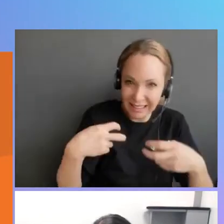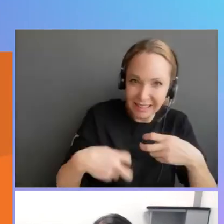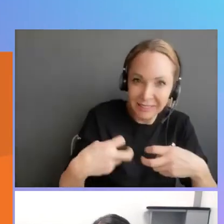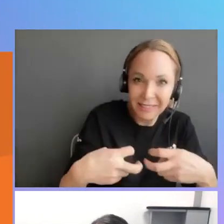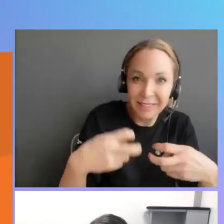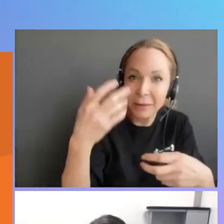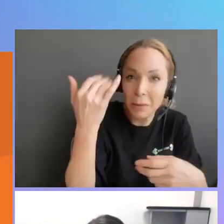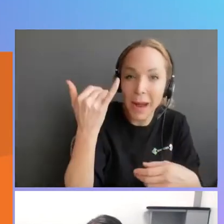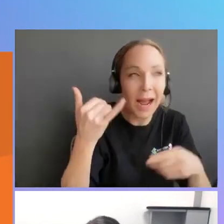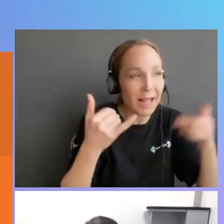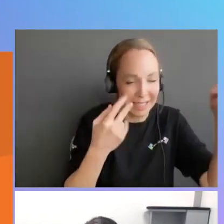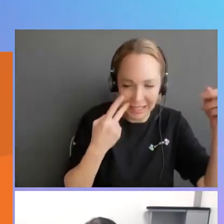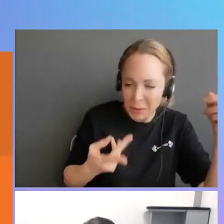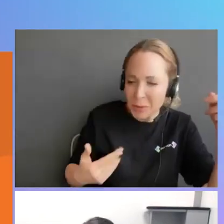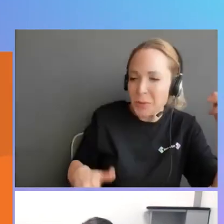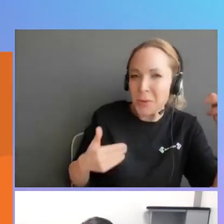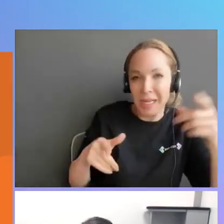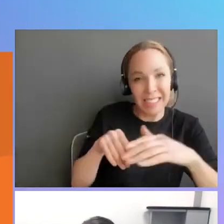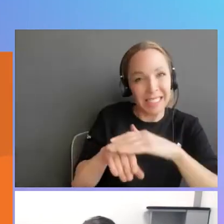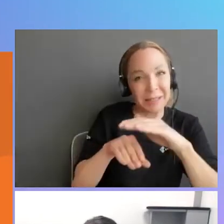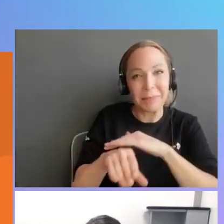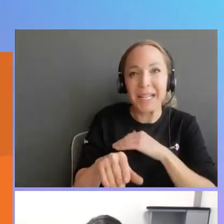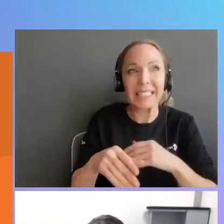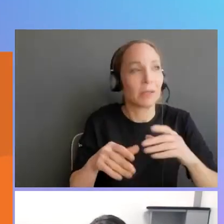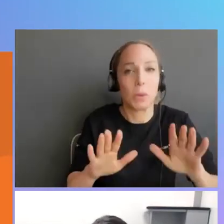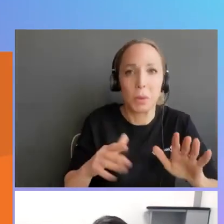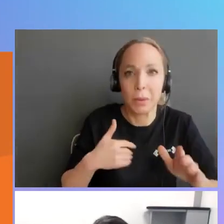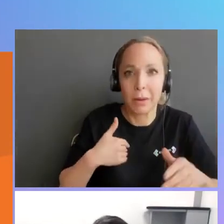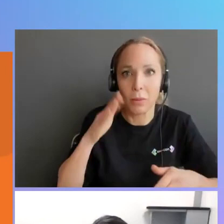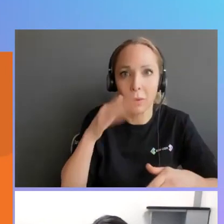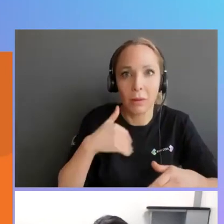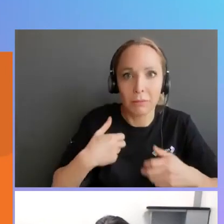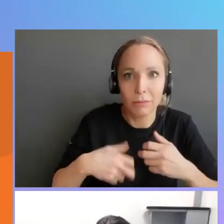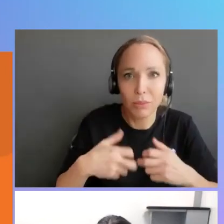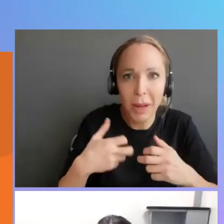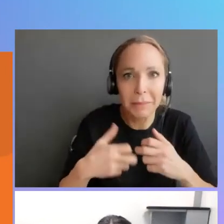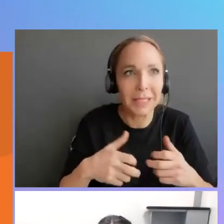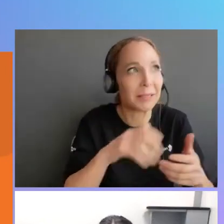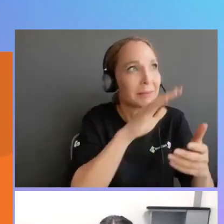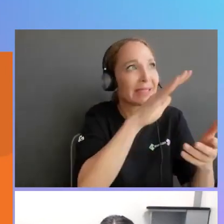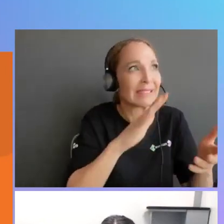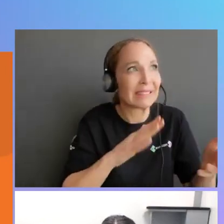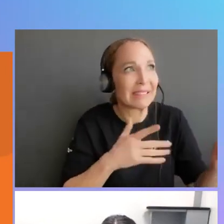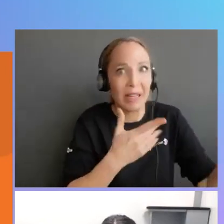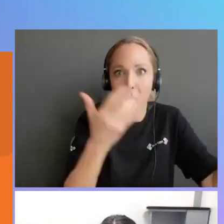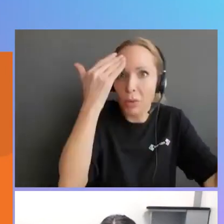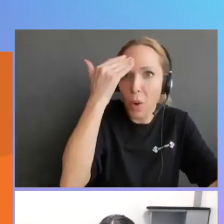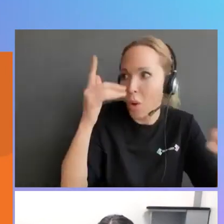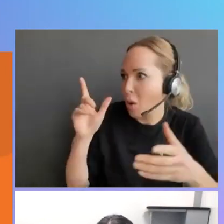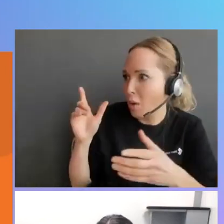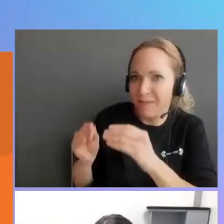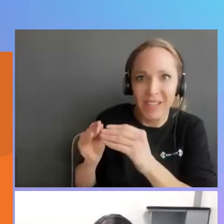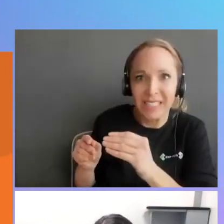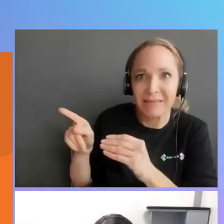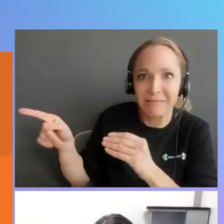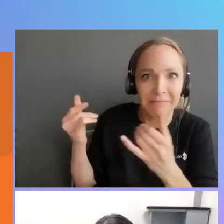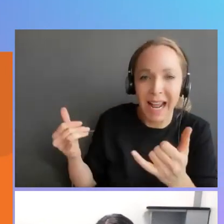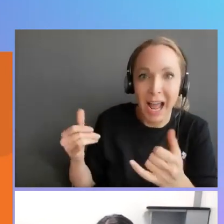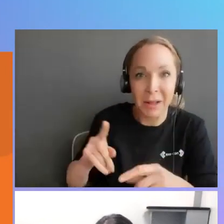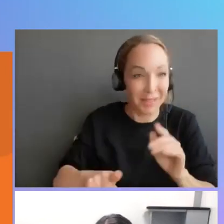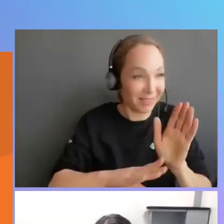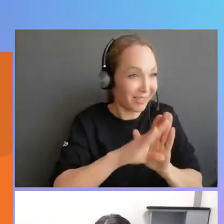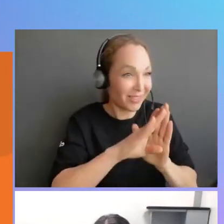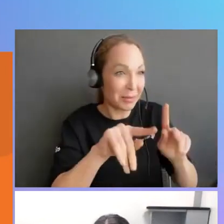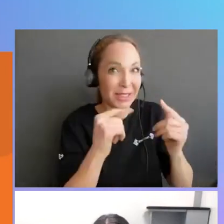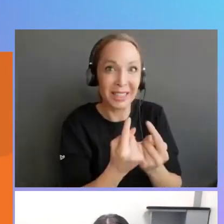accessibility. It ends up being not the greatest way to present it overall to the development teams. New ideas, they